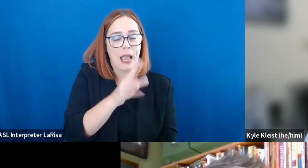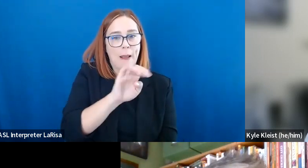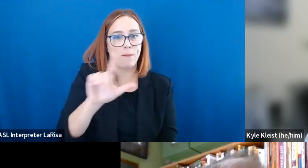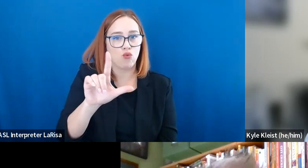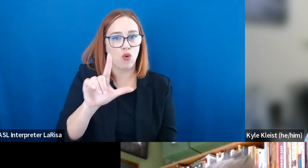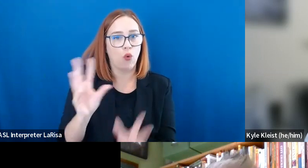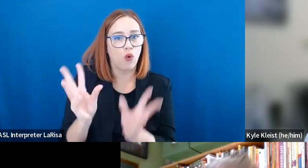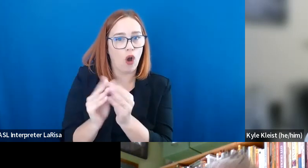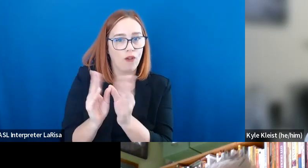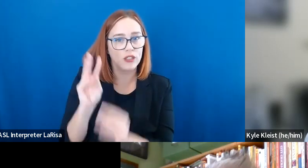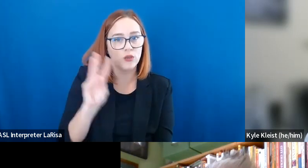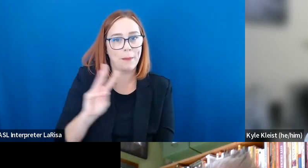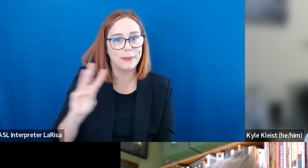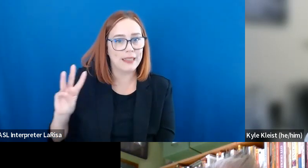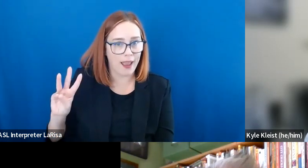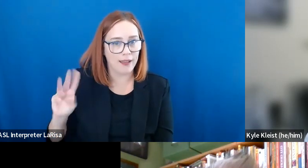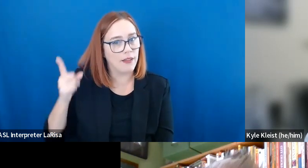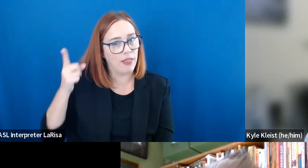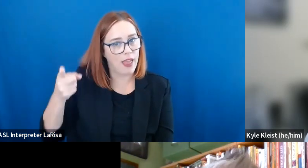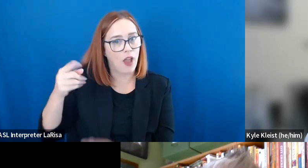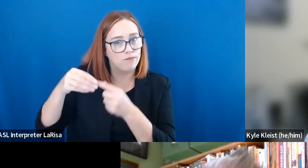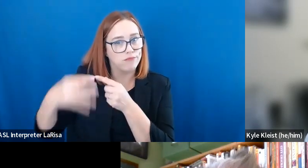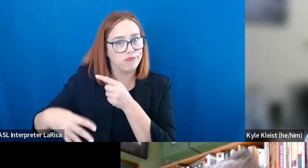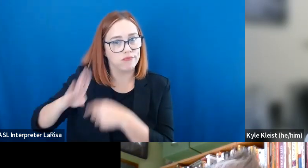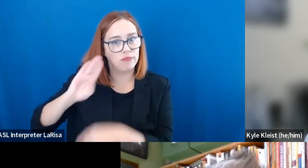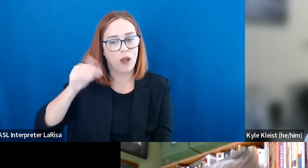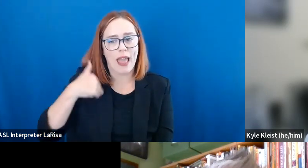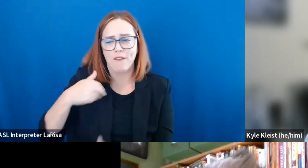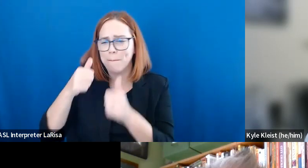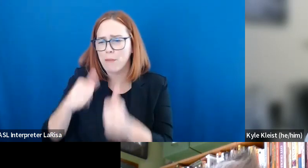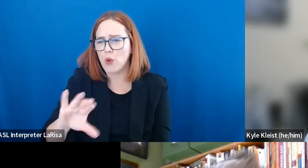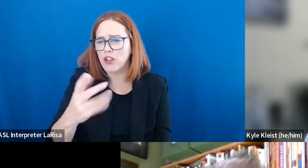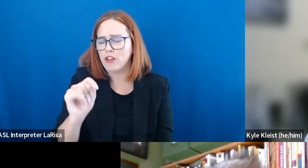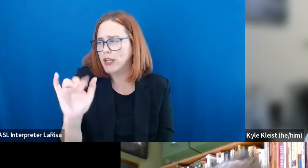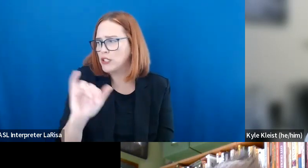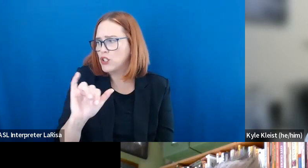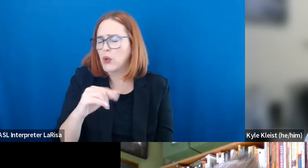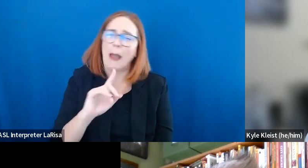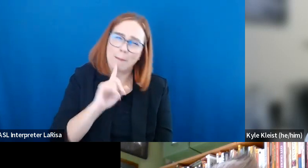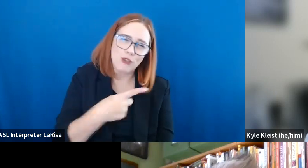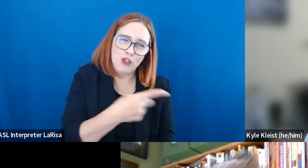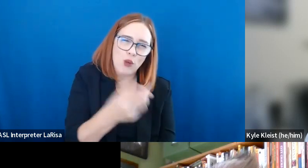website, which I will put here in the chat. I'm sure you all found it